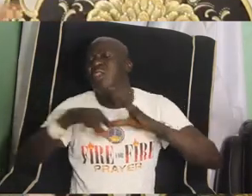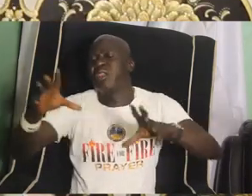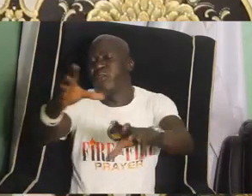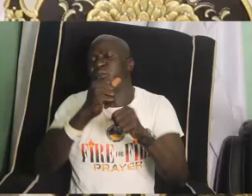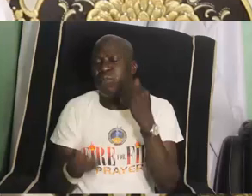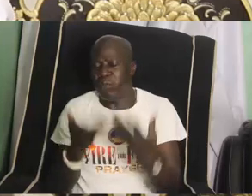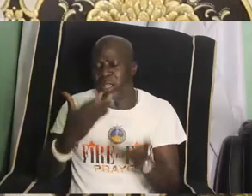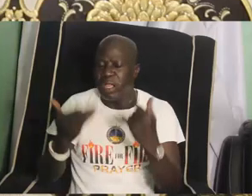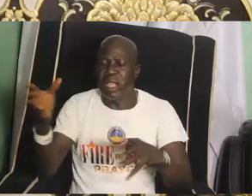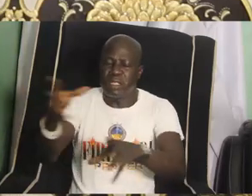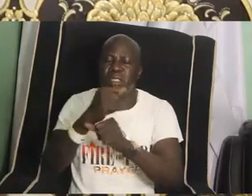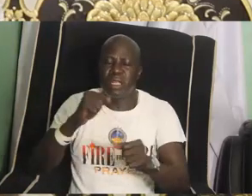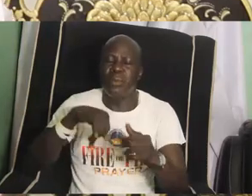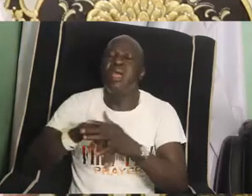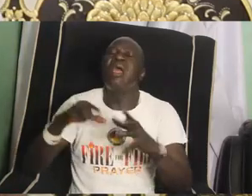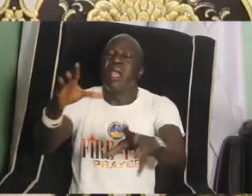elders. That is